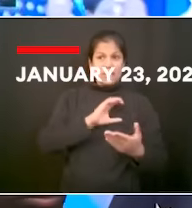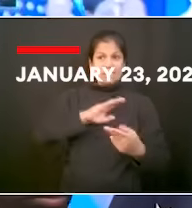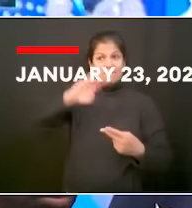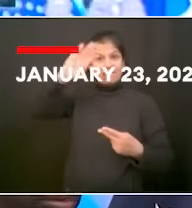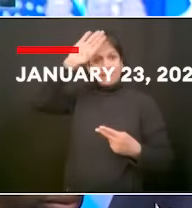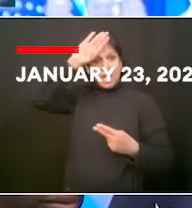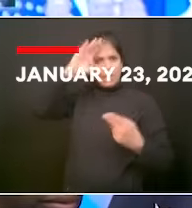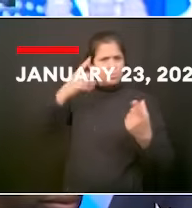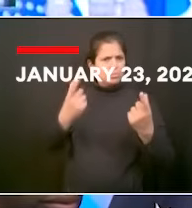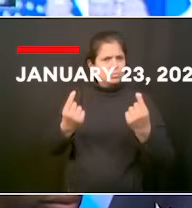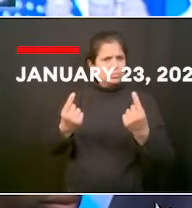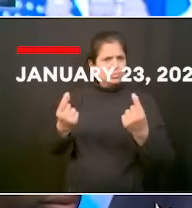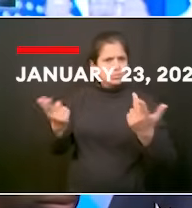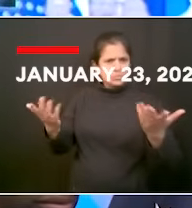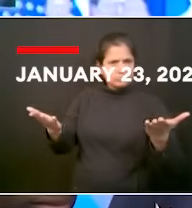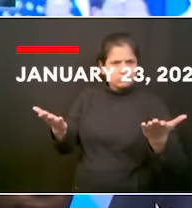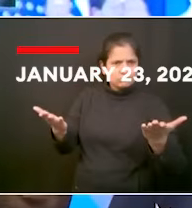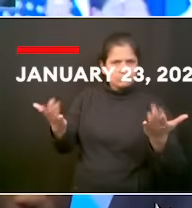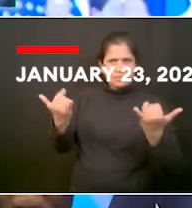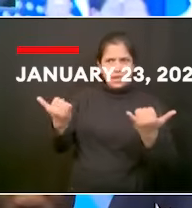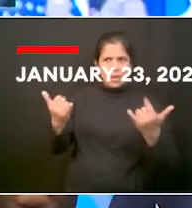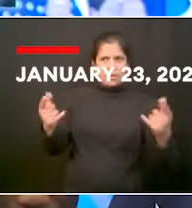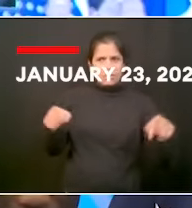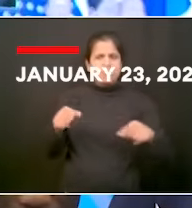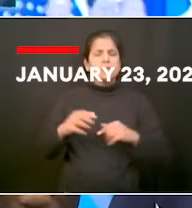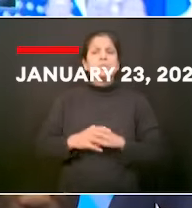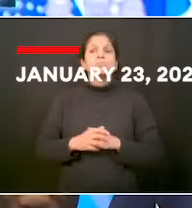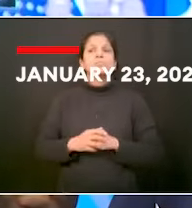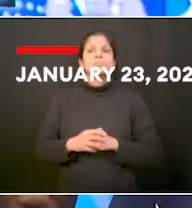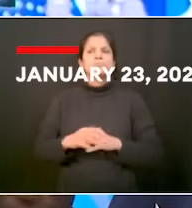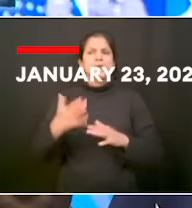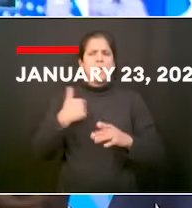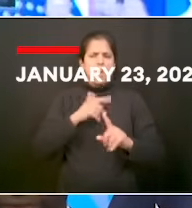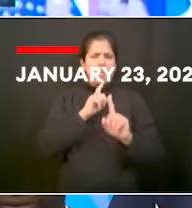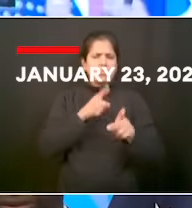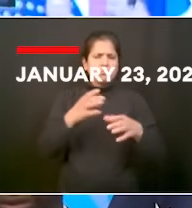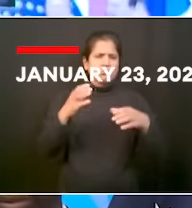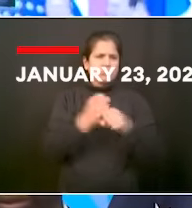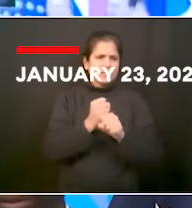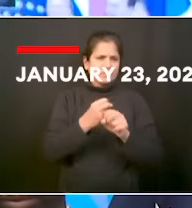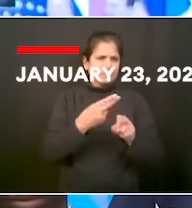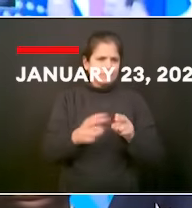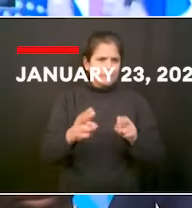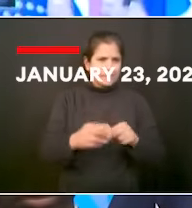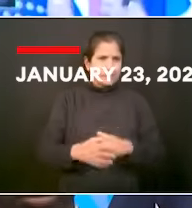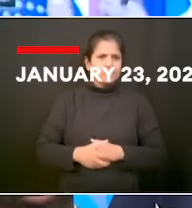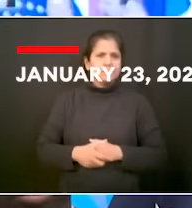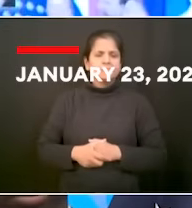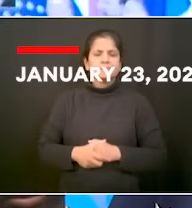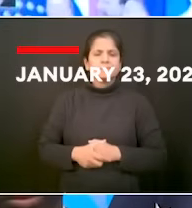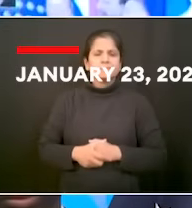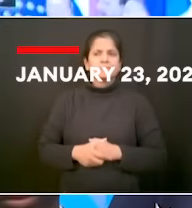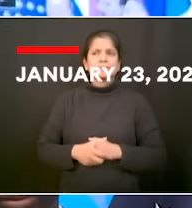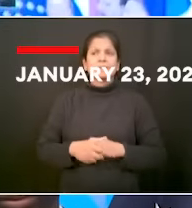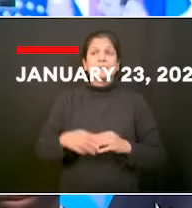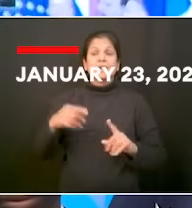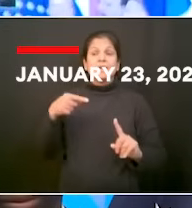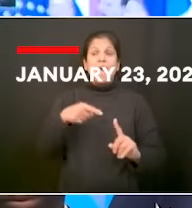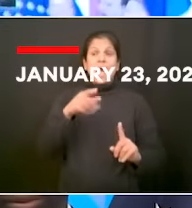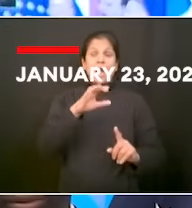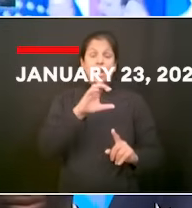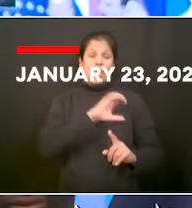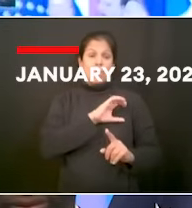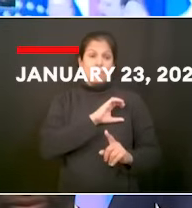over to Deputy Mayor Kirsten. Just in advance of this weekend, we also know that NYPD is going to be assisting with some of the traffic